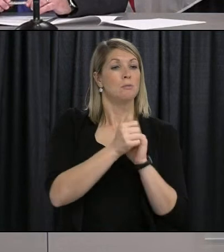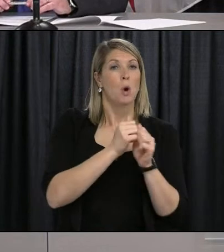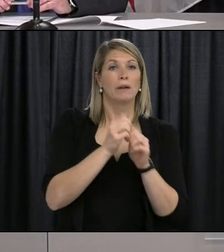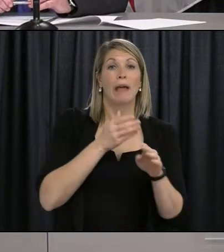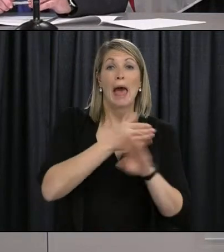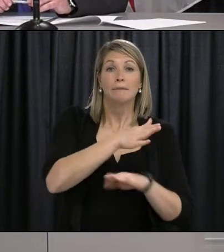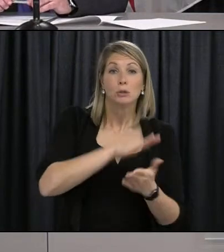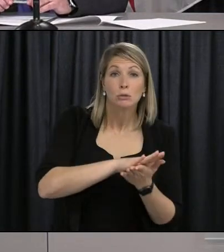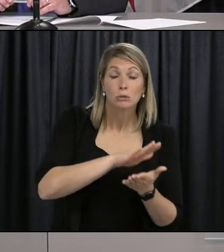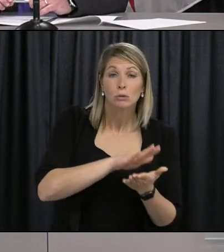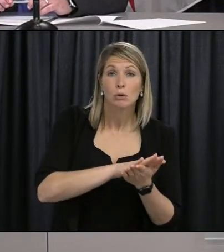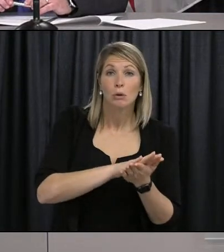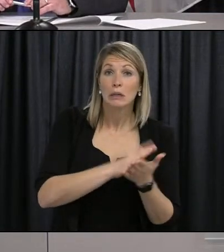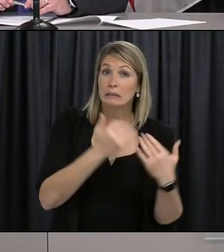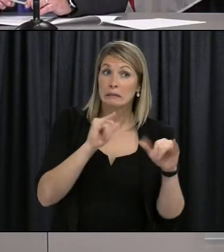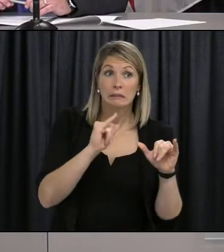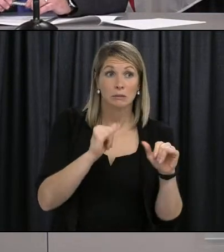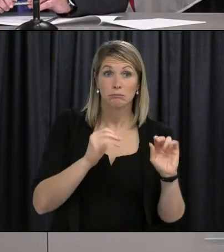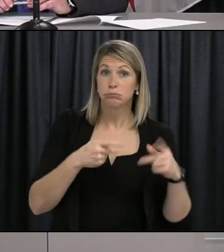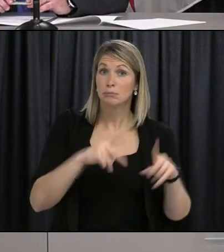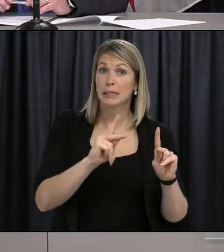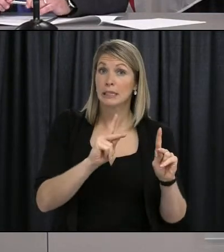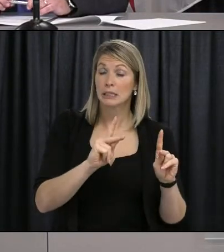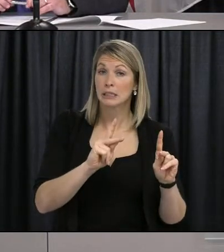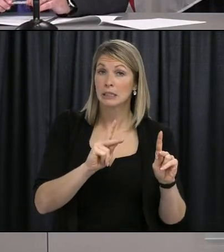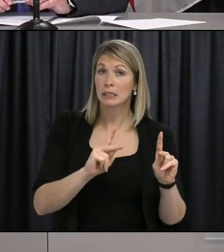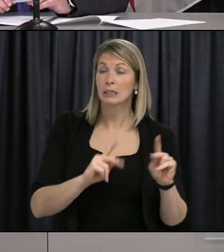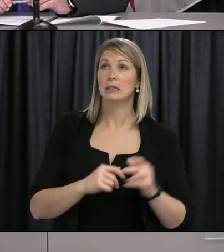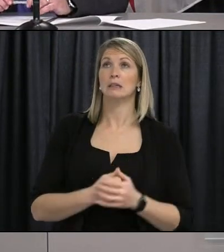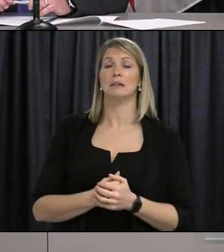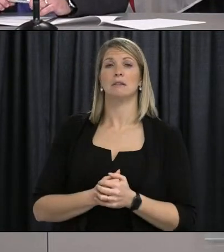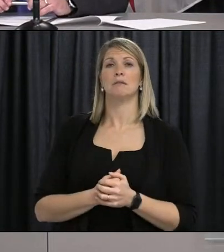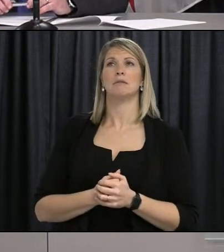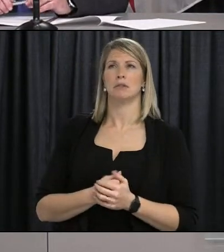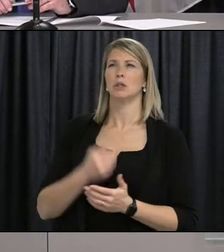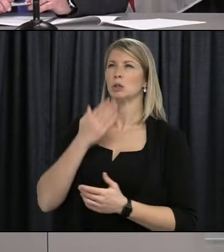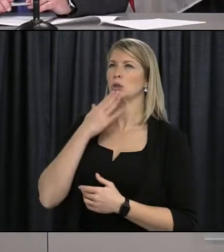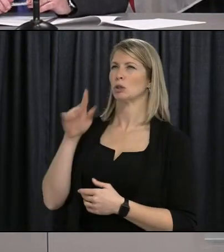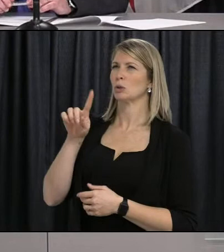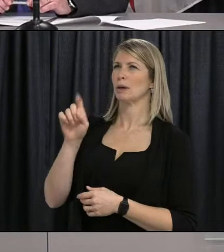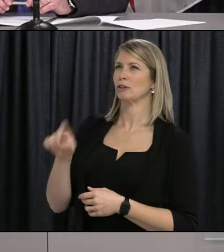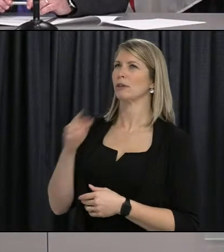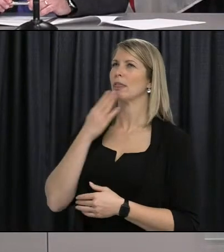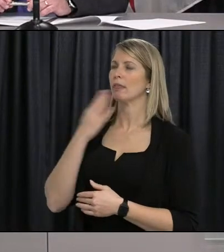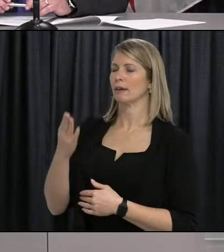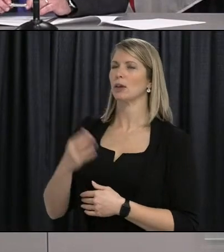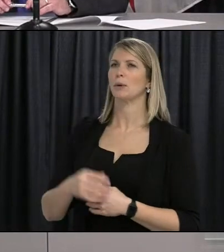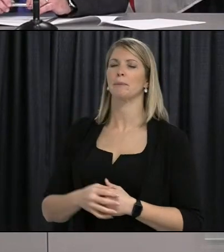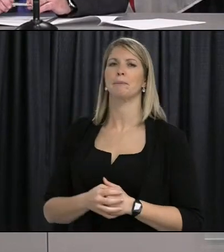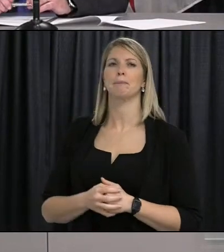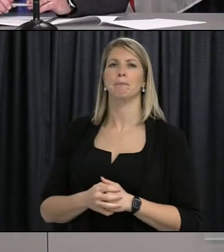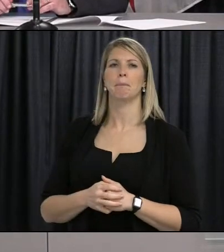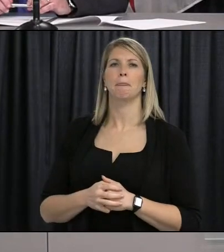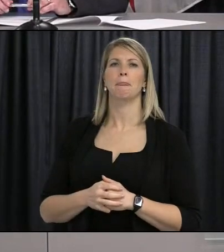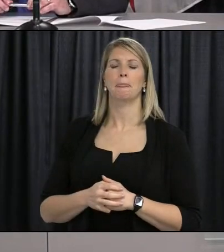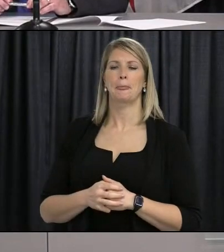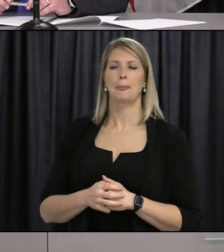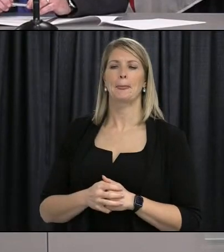outside organizations to use the school? So, yeah, Peter, thank you for that question. We are, as we said when